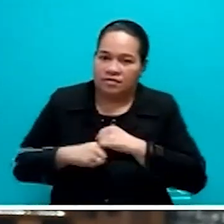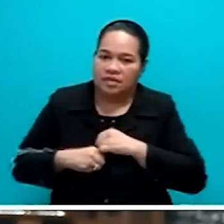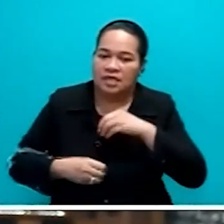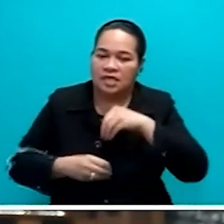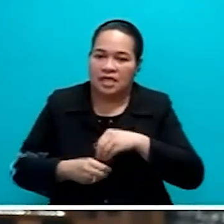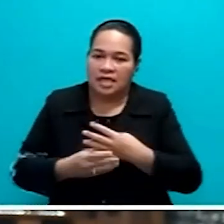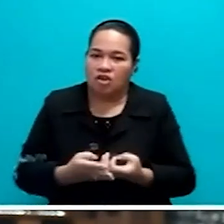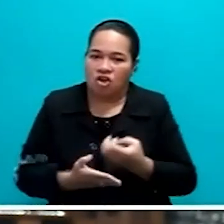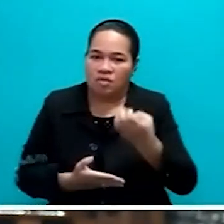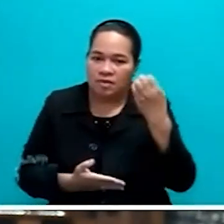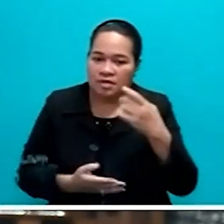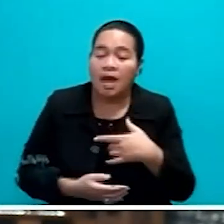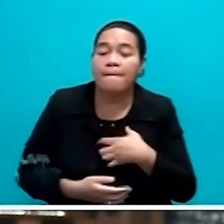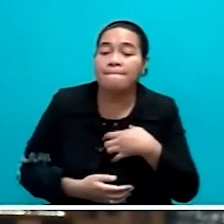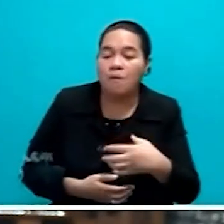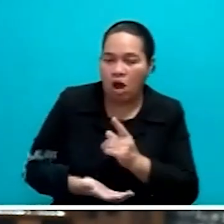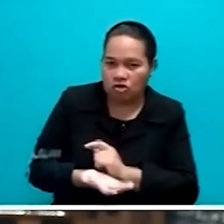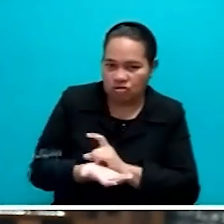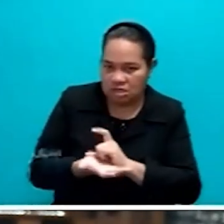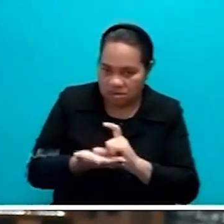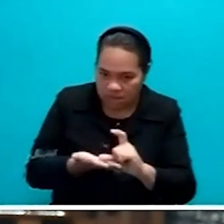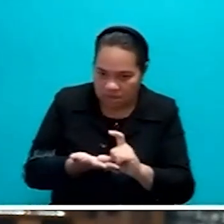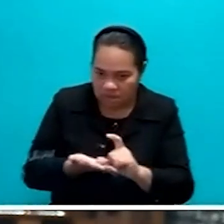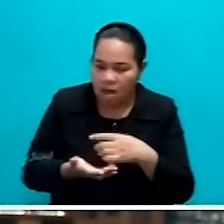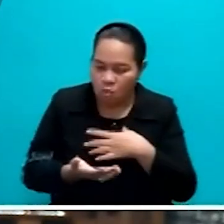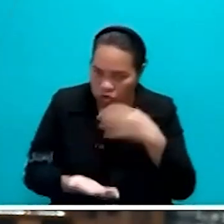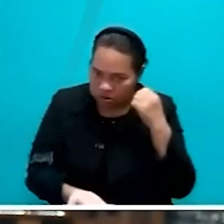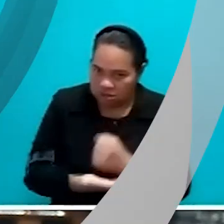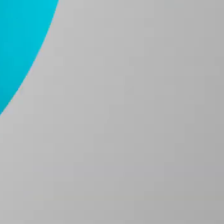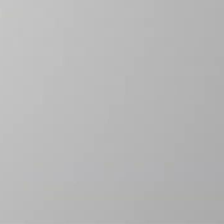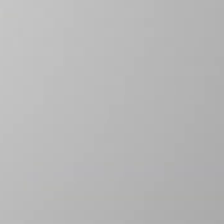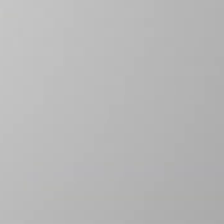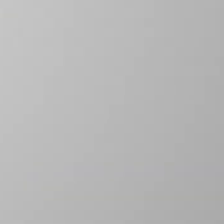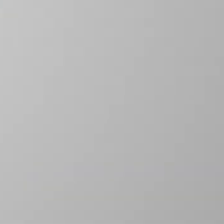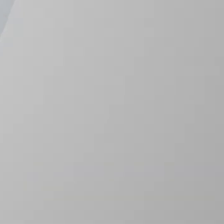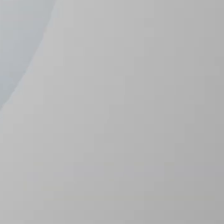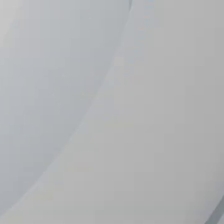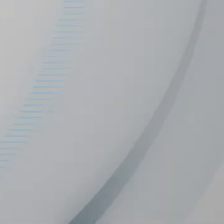With more transparency, certainty, and consistency,